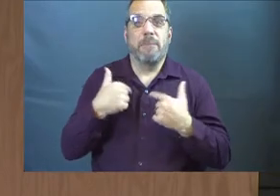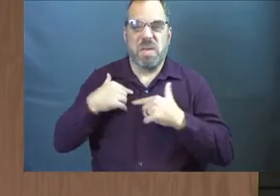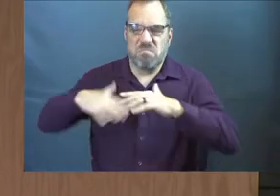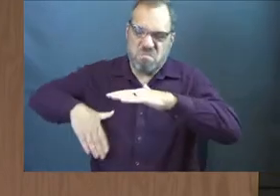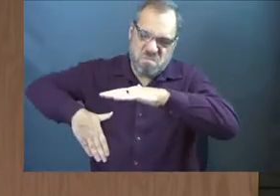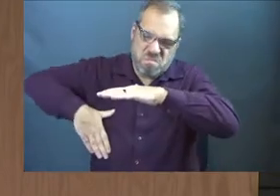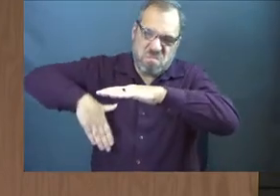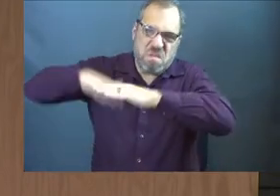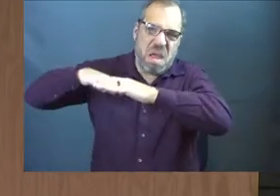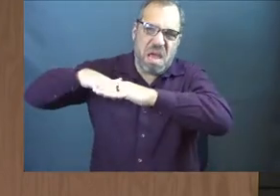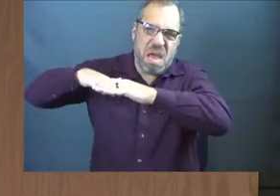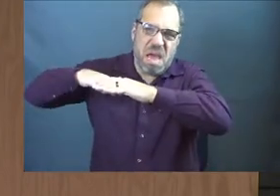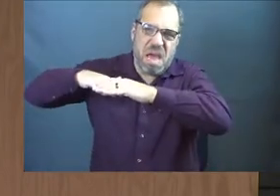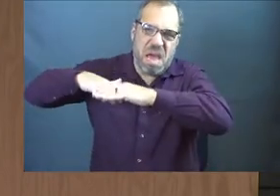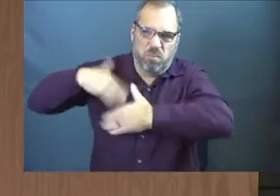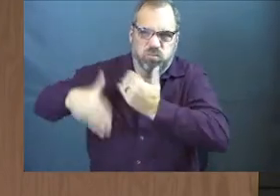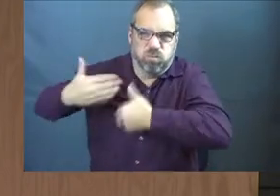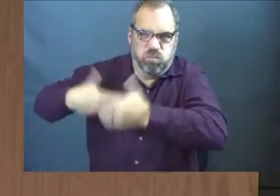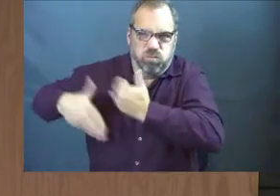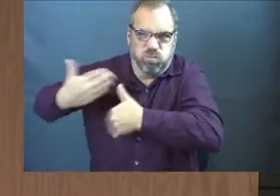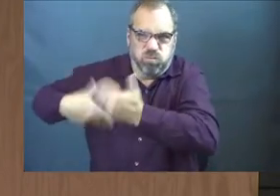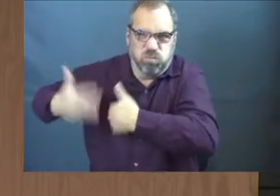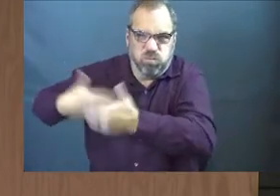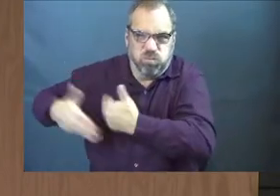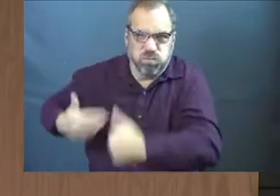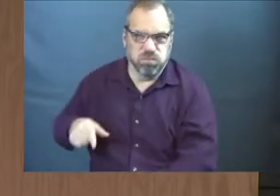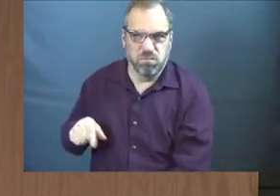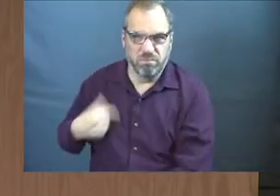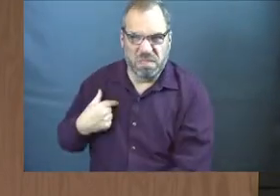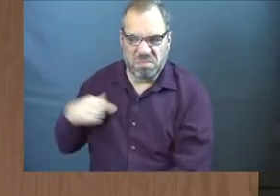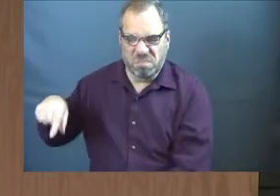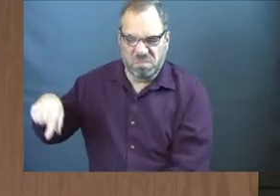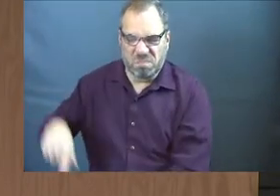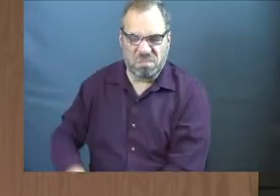max RPMs in everything I do.